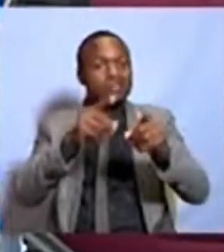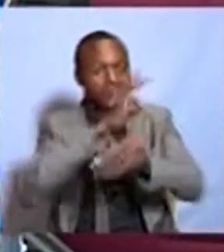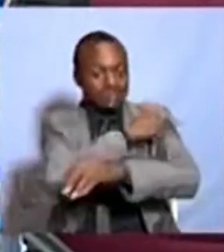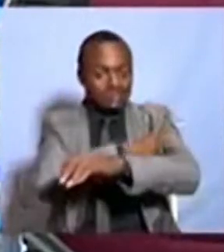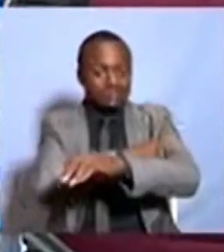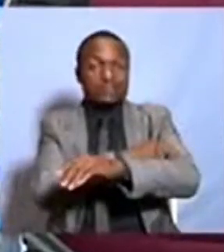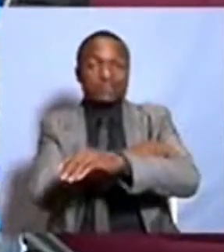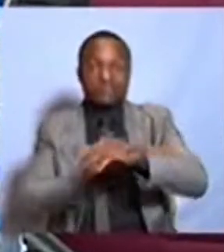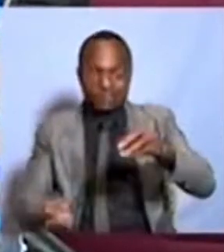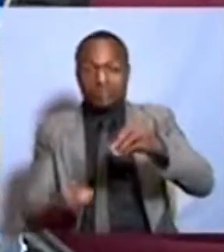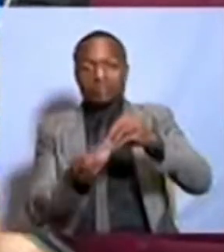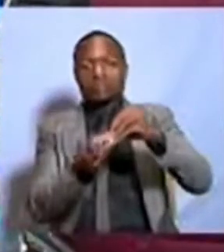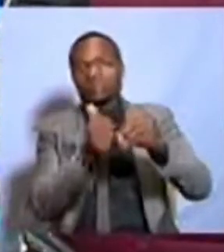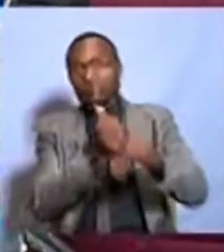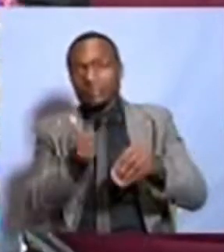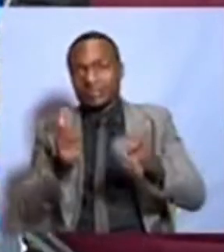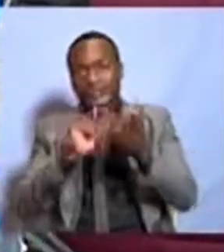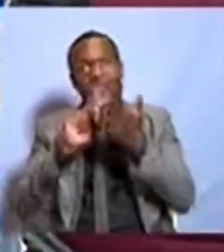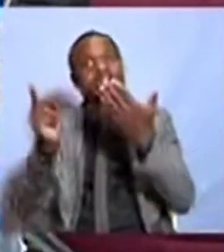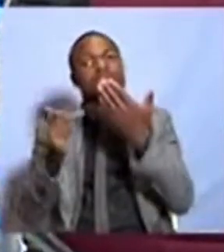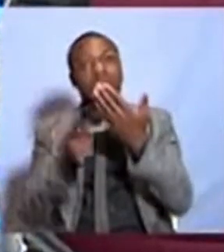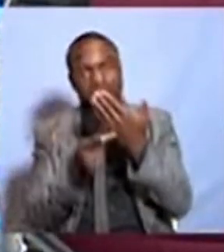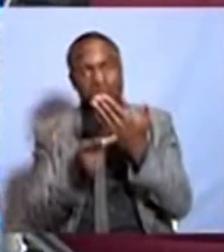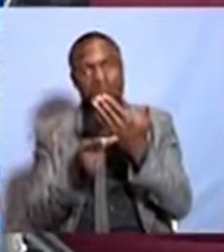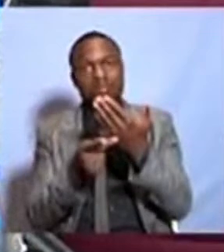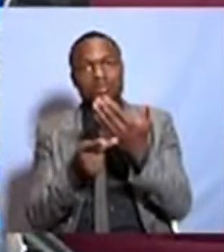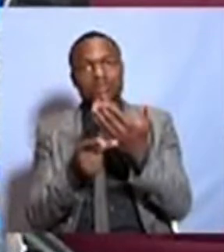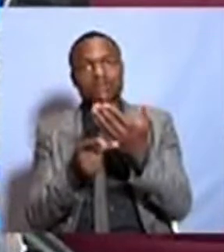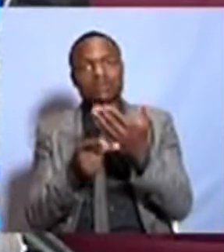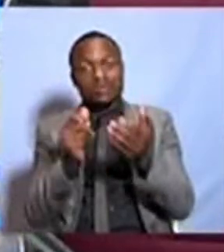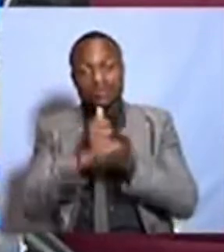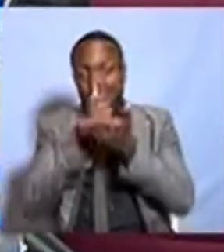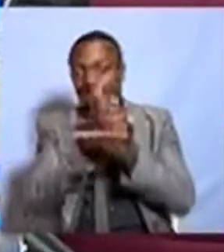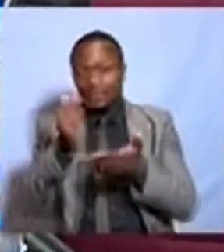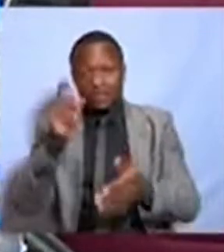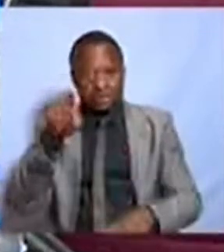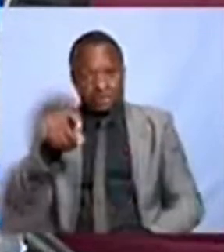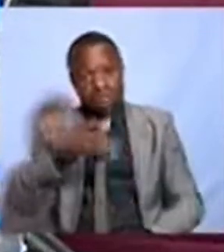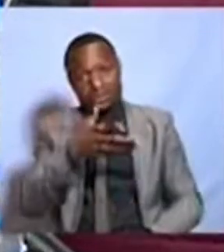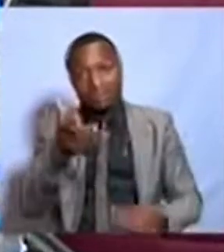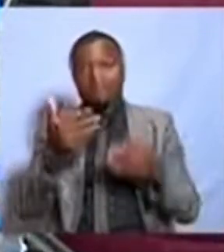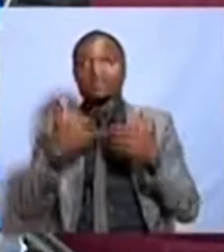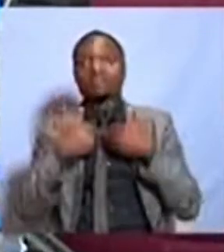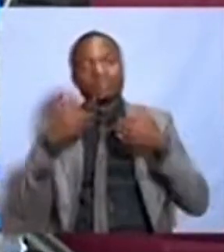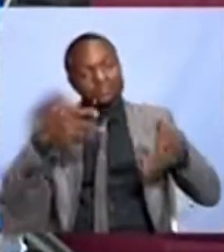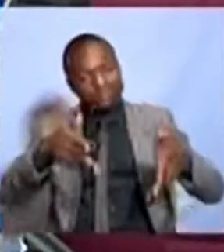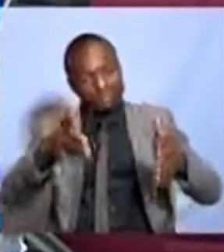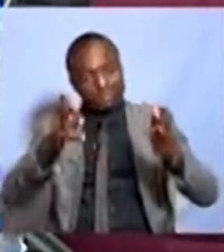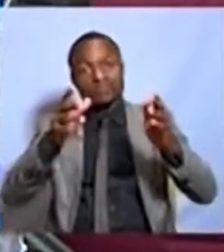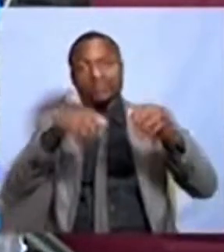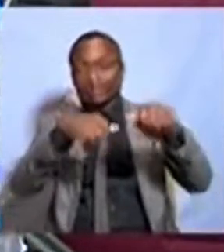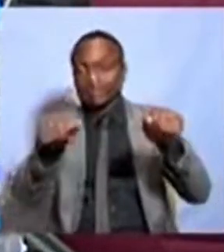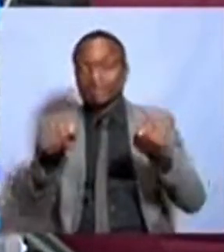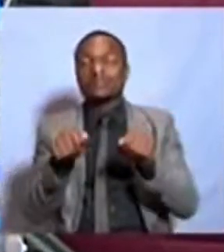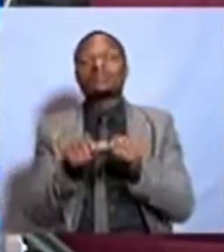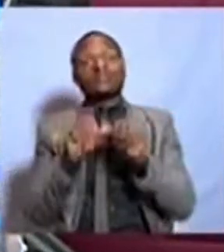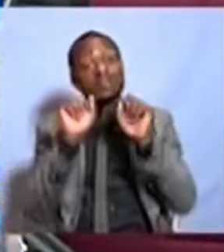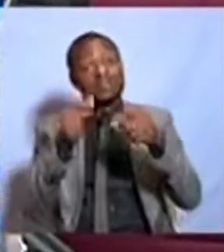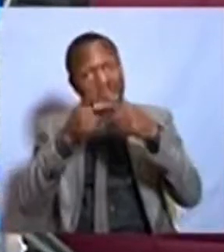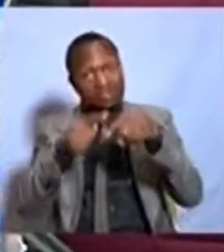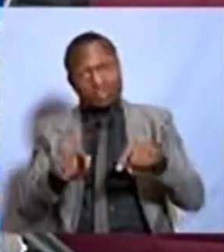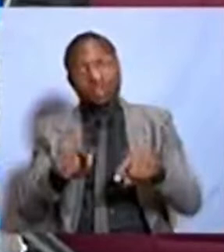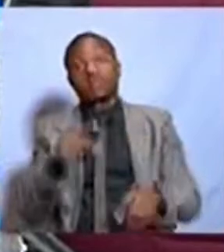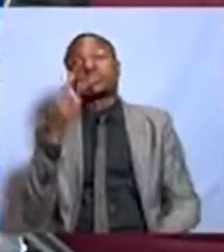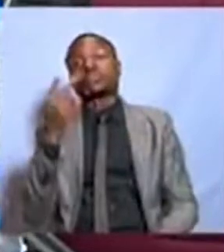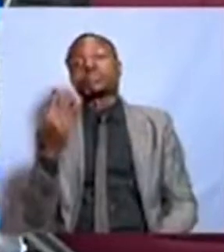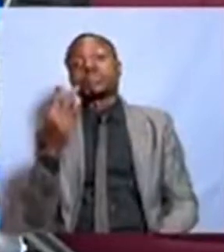another program that will also eliminate other needs that they have, and that also allows for coverage. So it still can happen twofold.